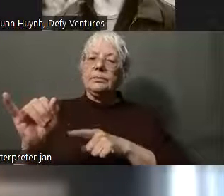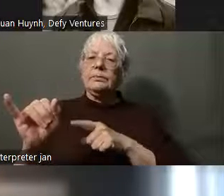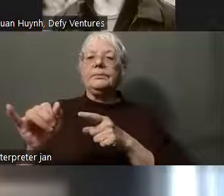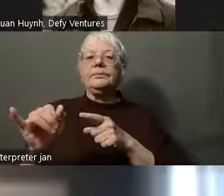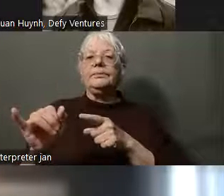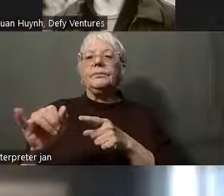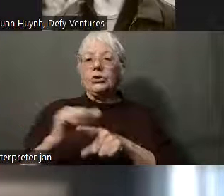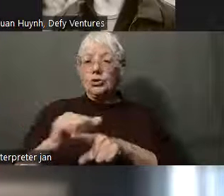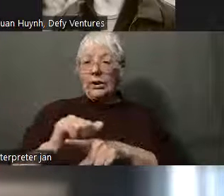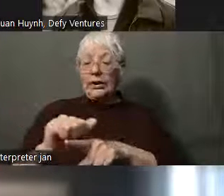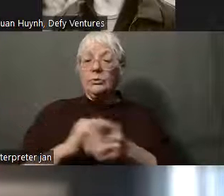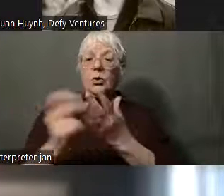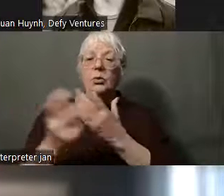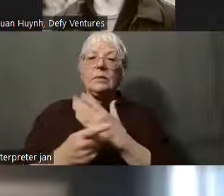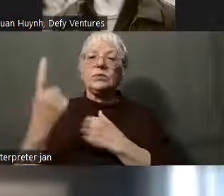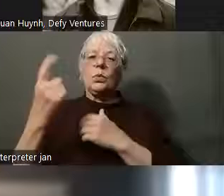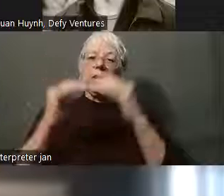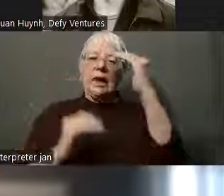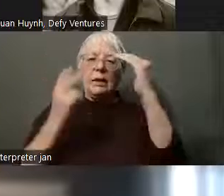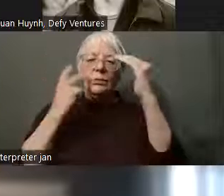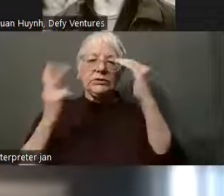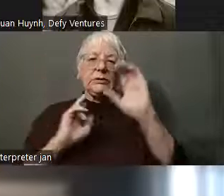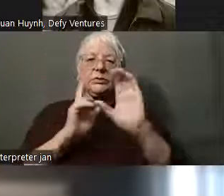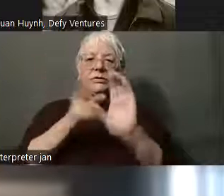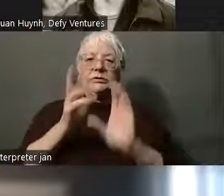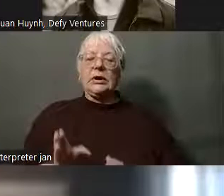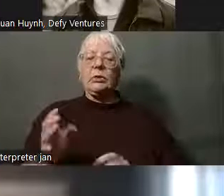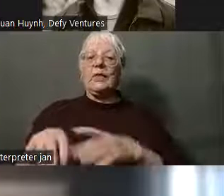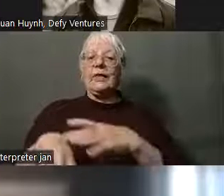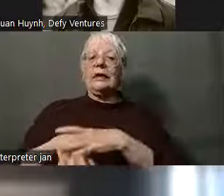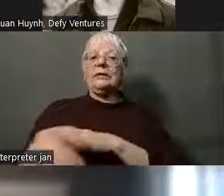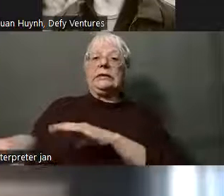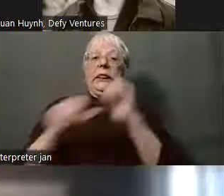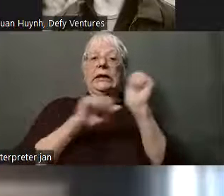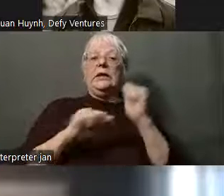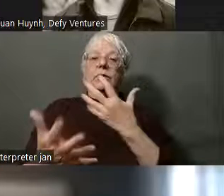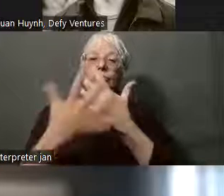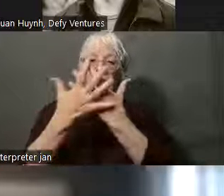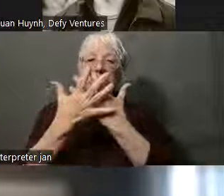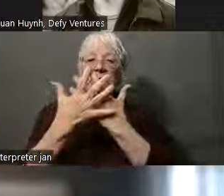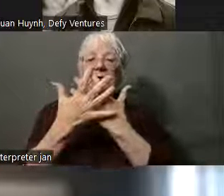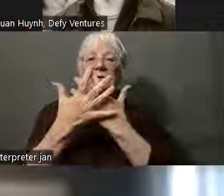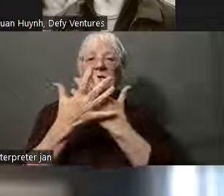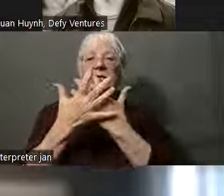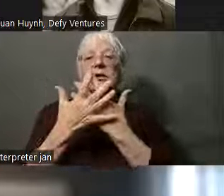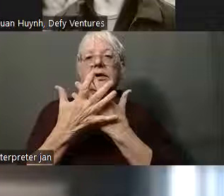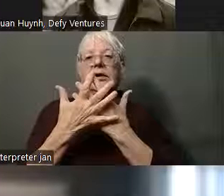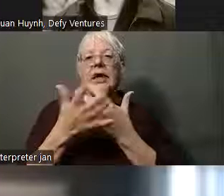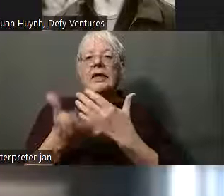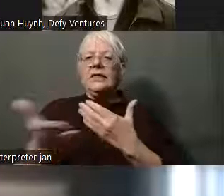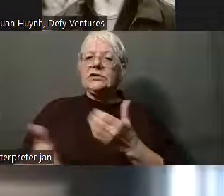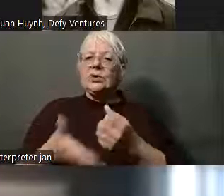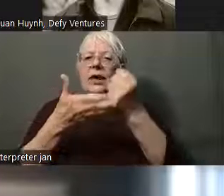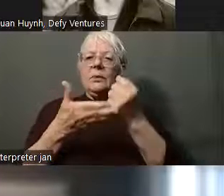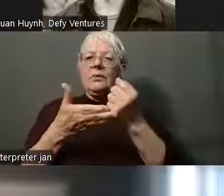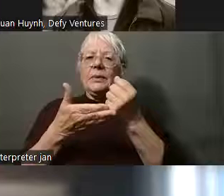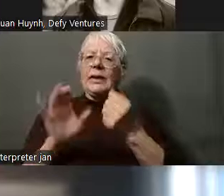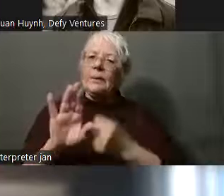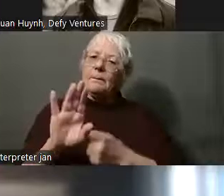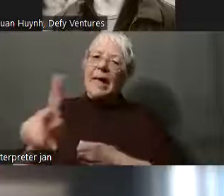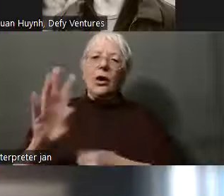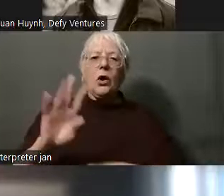that we see from our participants when they come home from prison is very practical things to help them get back on their feet as far